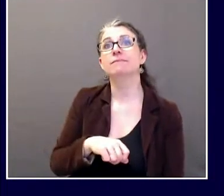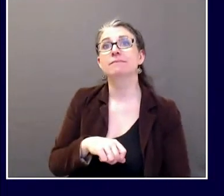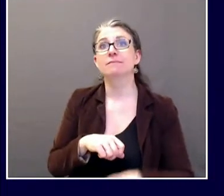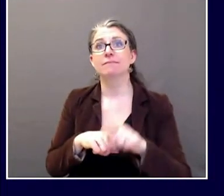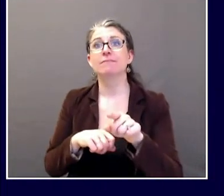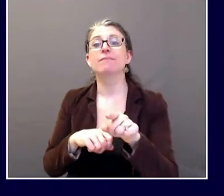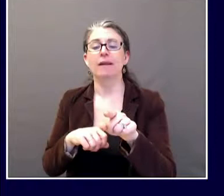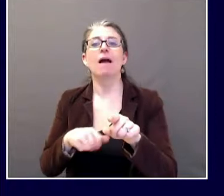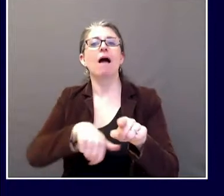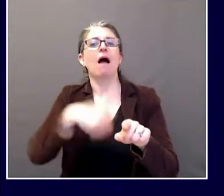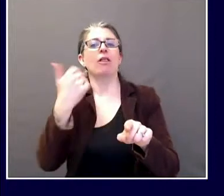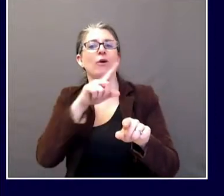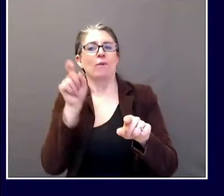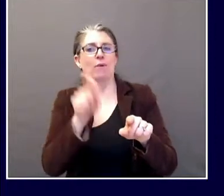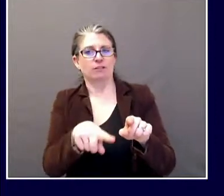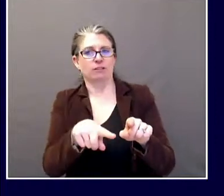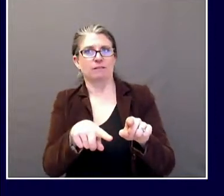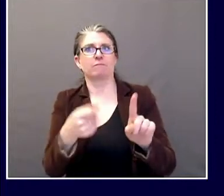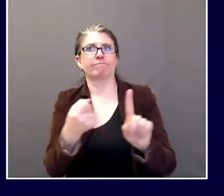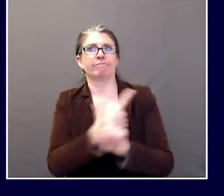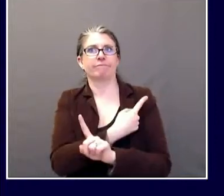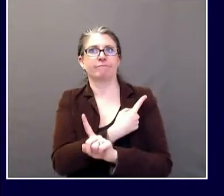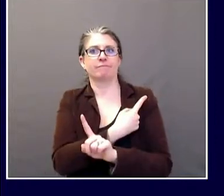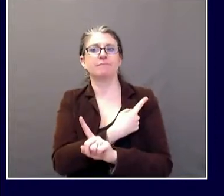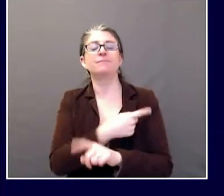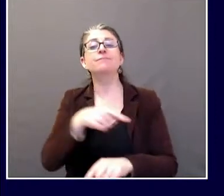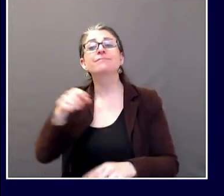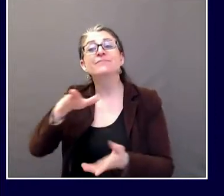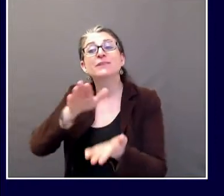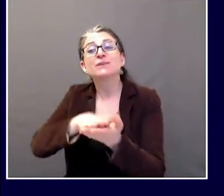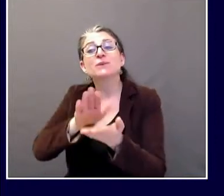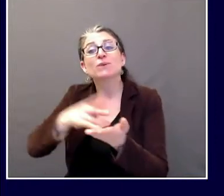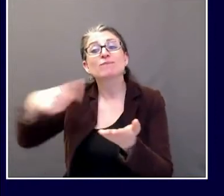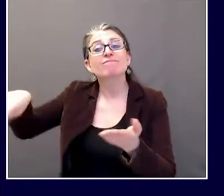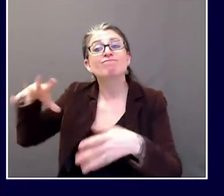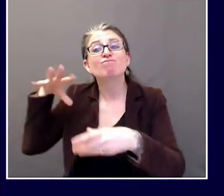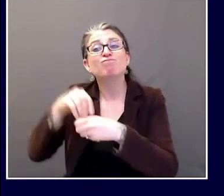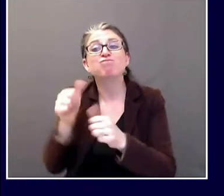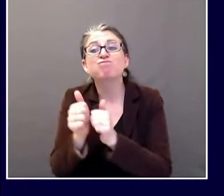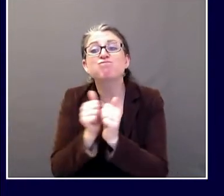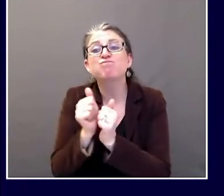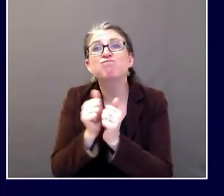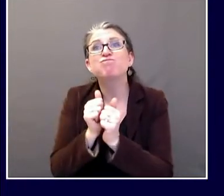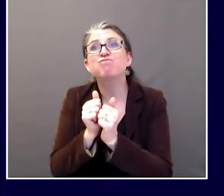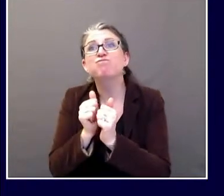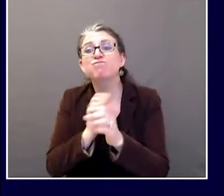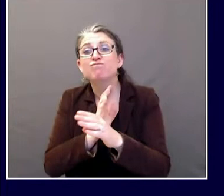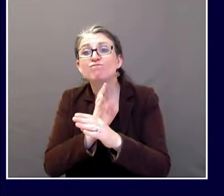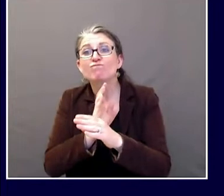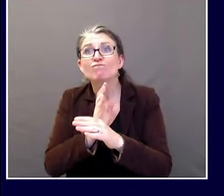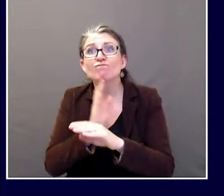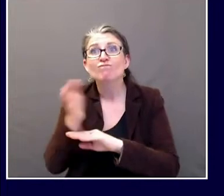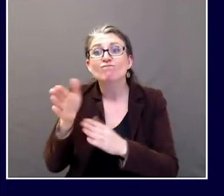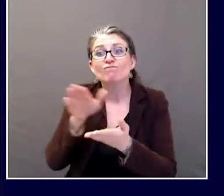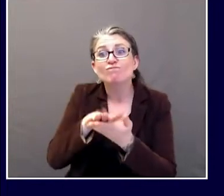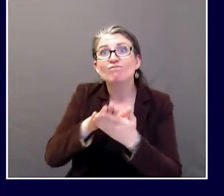been outbreaks and cases associated with it? Yeah, just kind of. Mm-hmm. Yeah, Evan, I'll